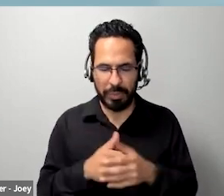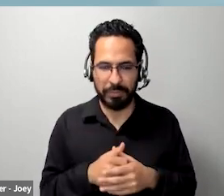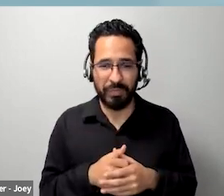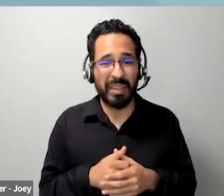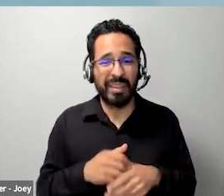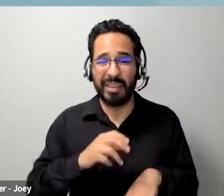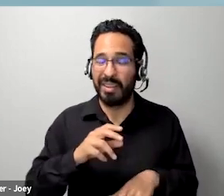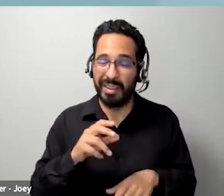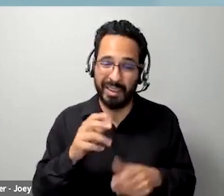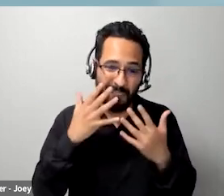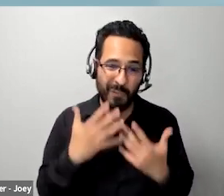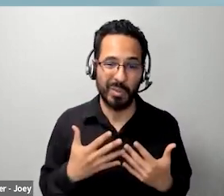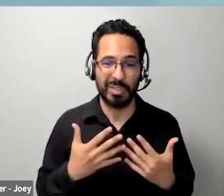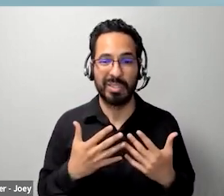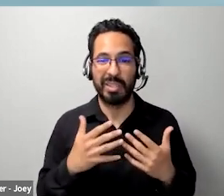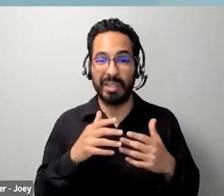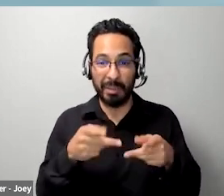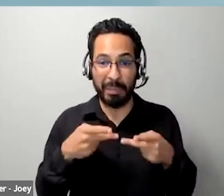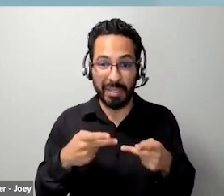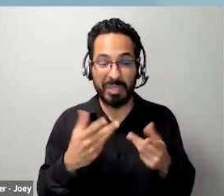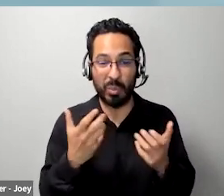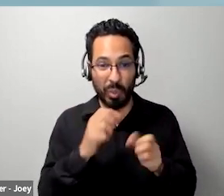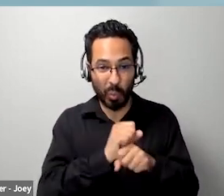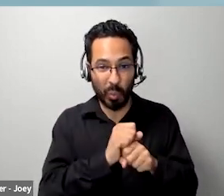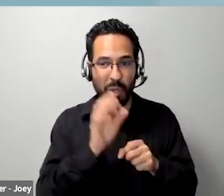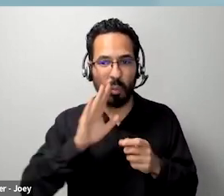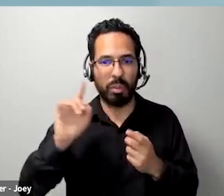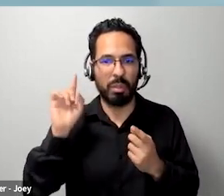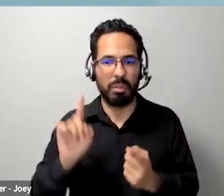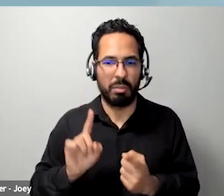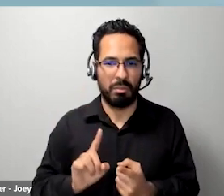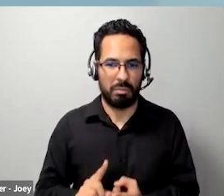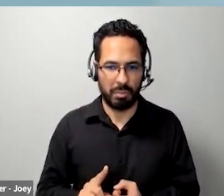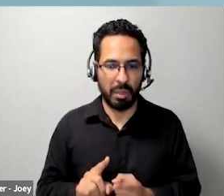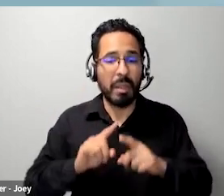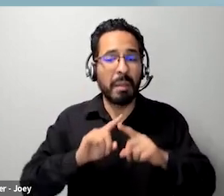list of places that we want to work is going to get shorter and shorter, but